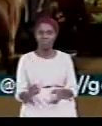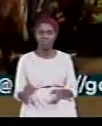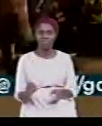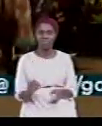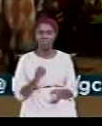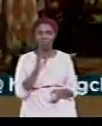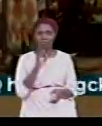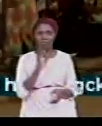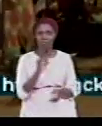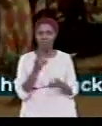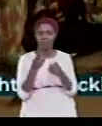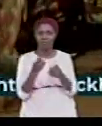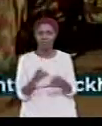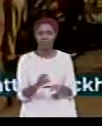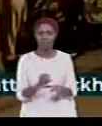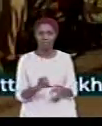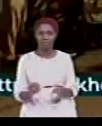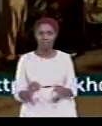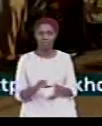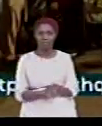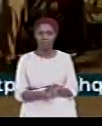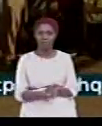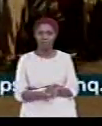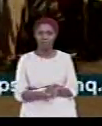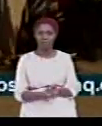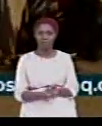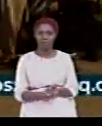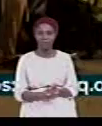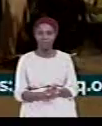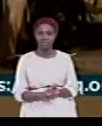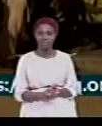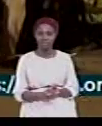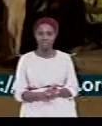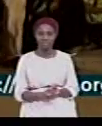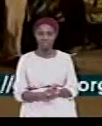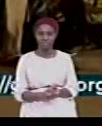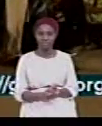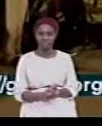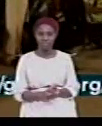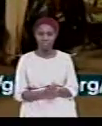happening. Bring them forward.